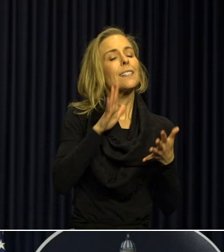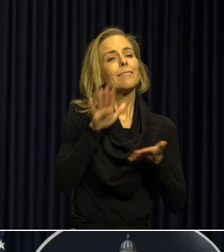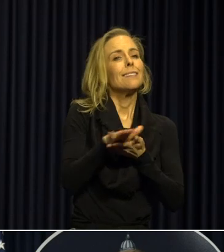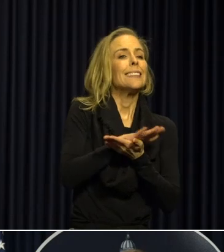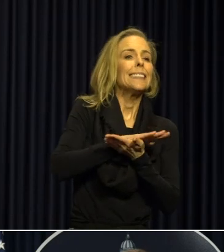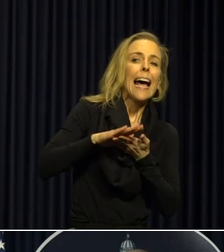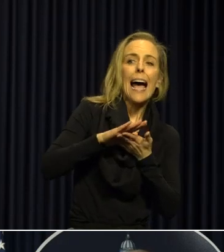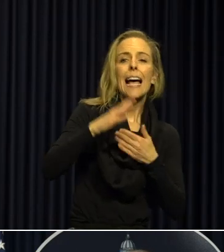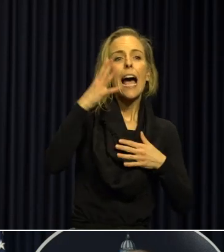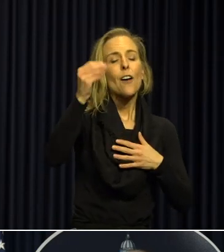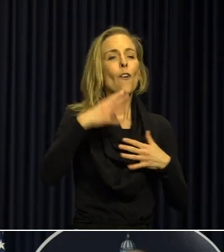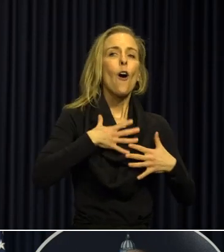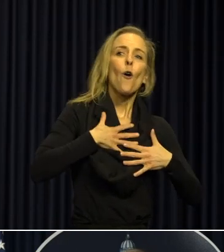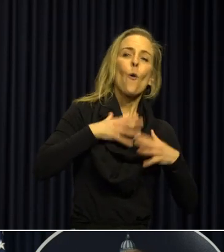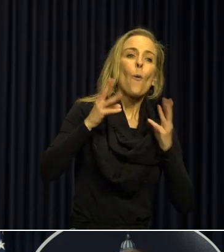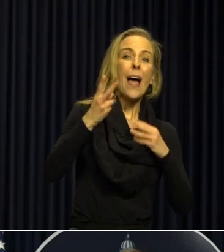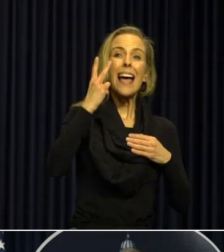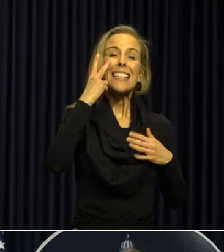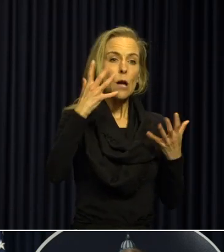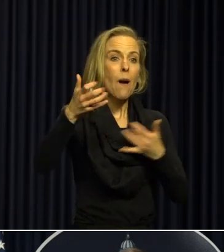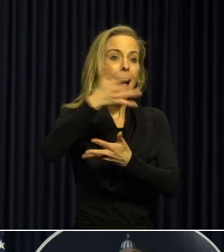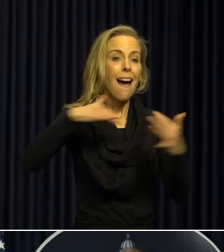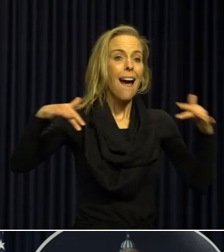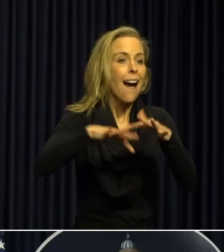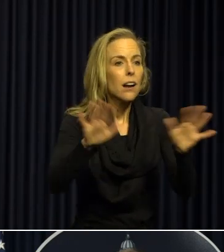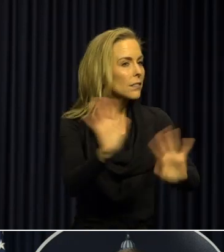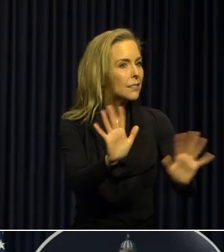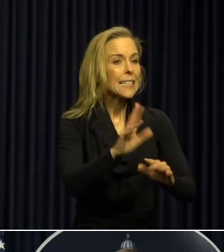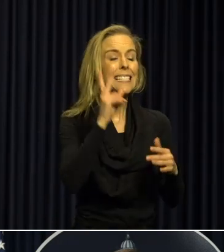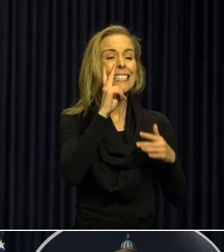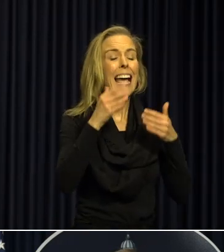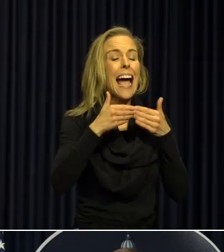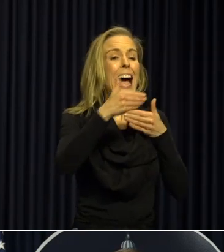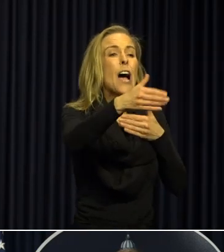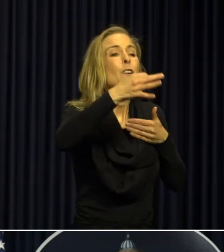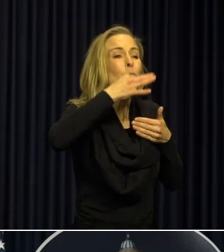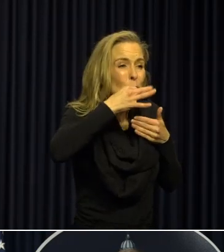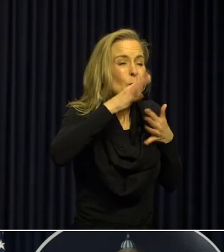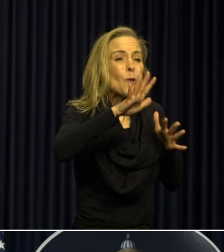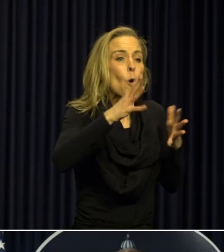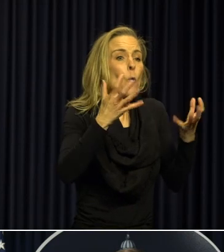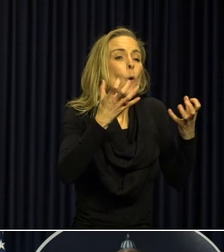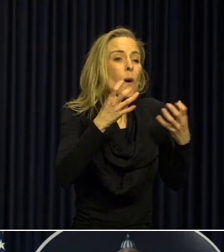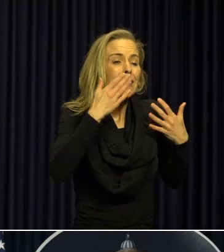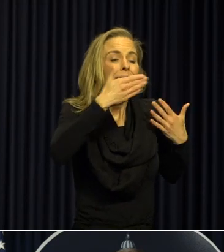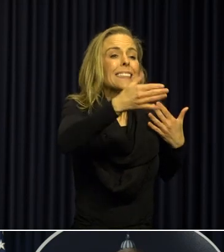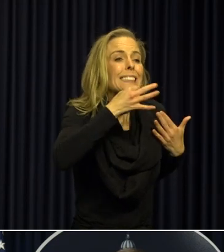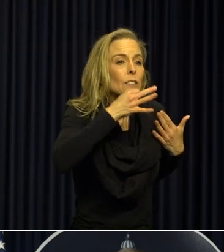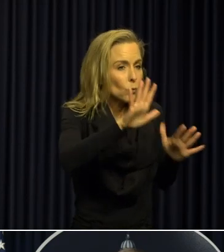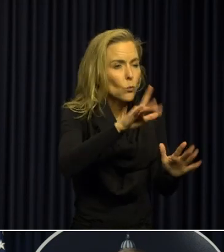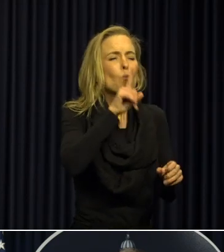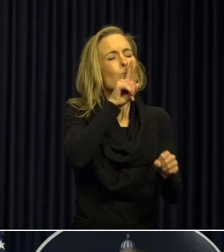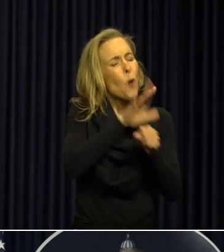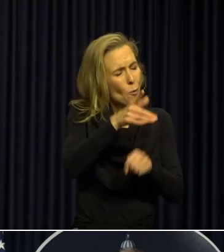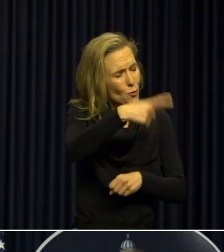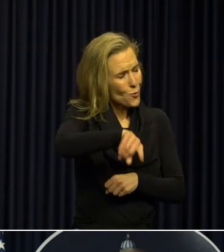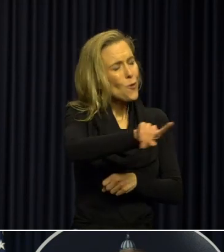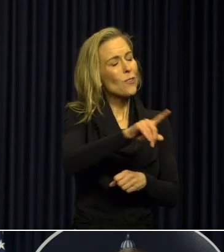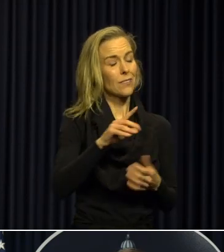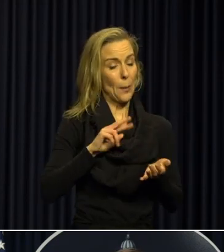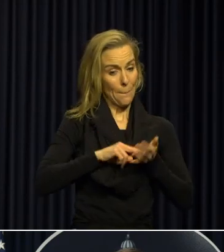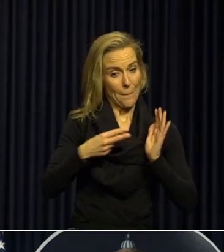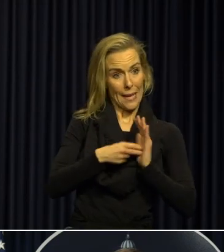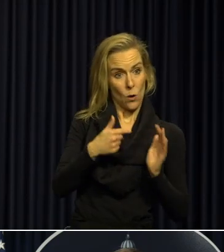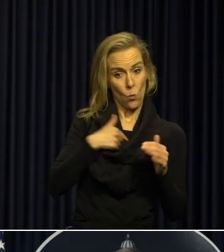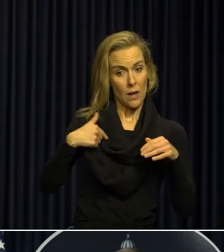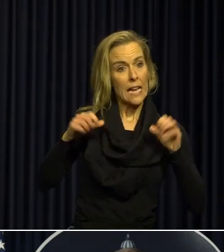at the end of the tunnel, just because we may be moving closer and closer to it, and we are. I promise you, we are. Doesn't mean that